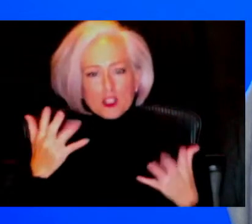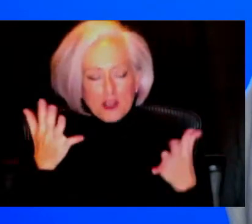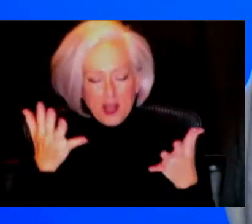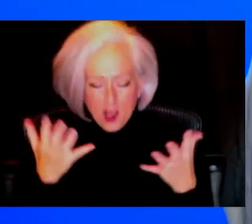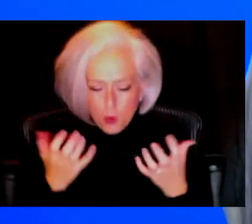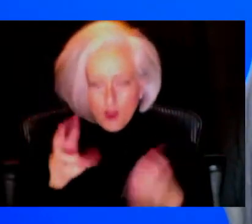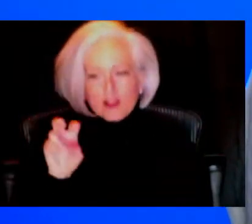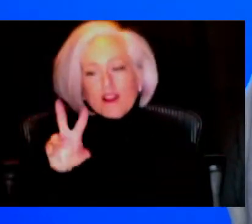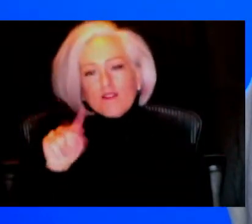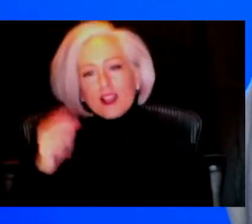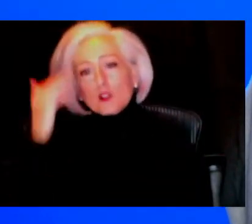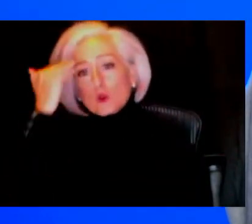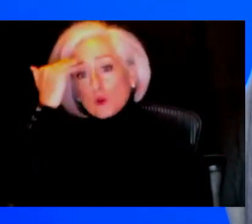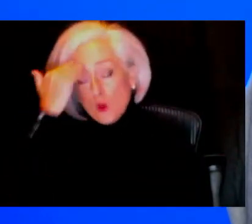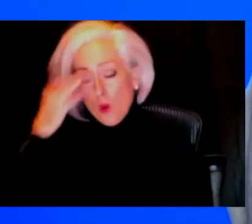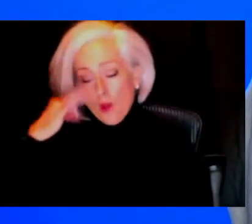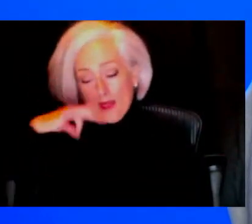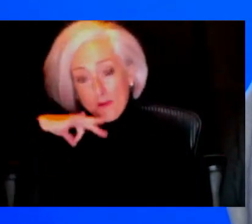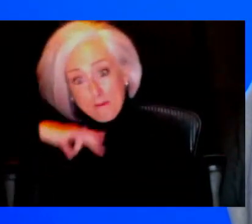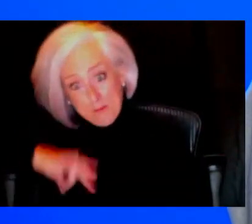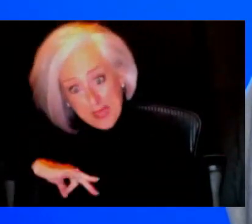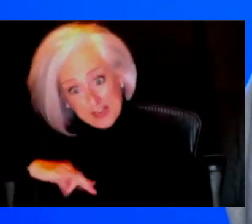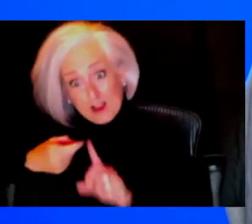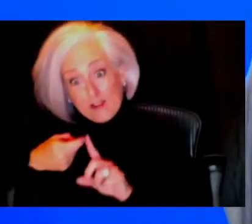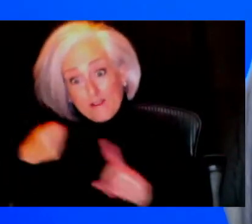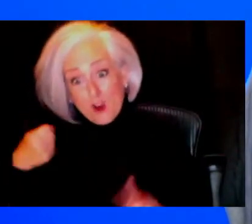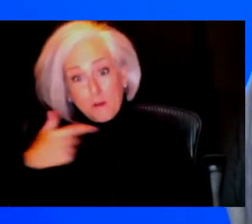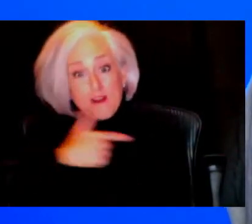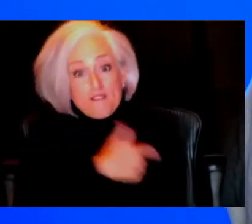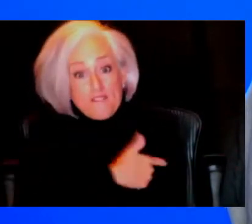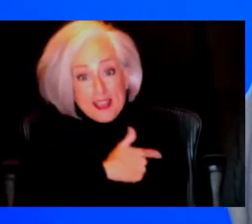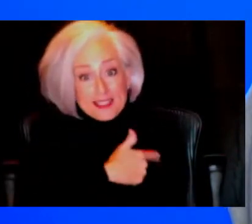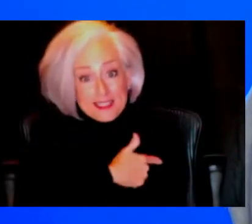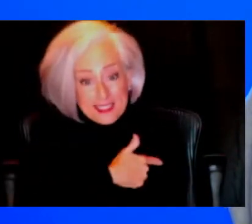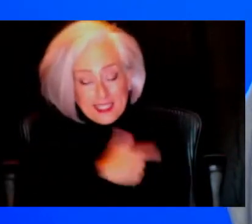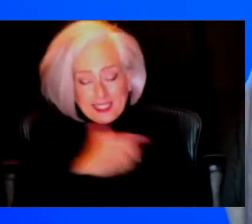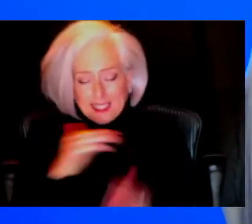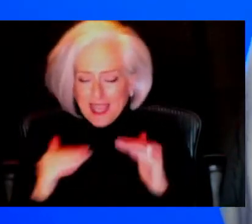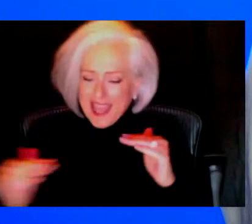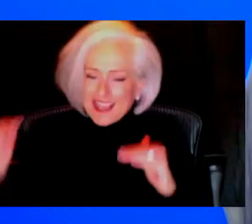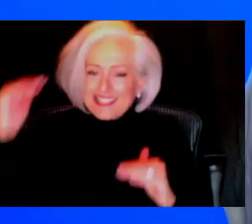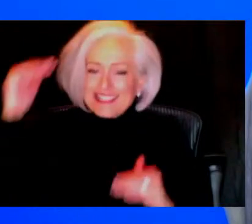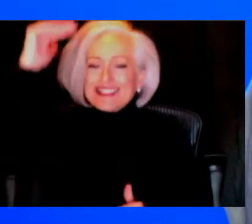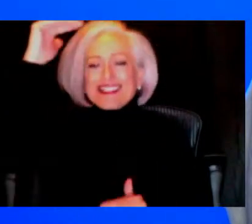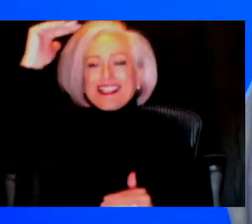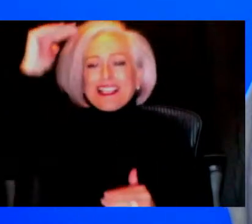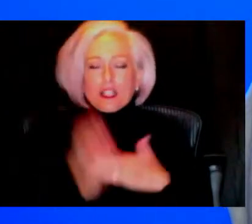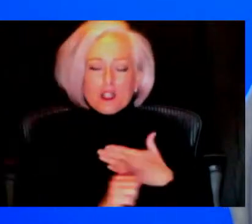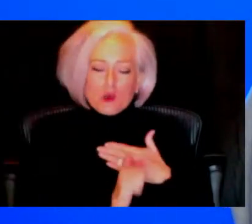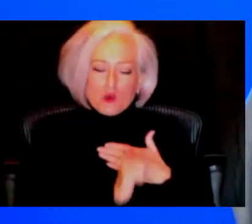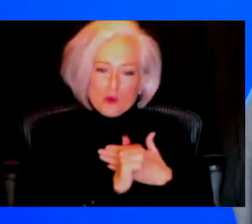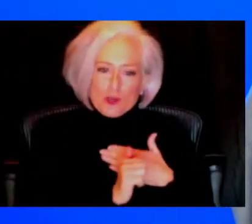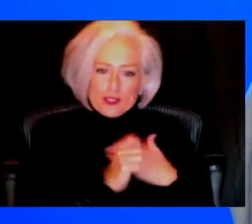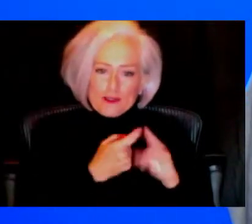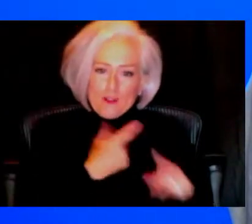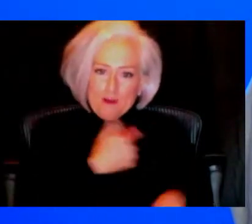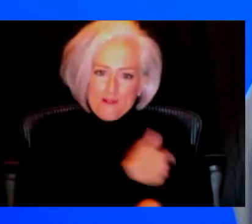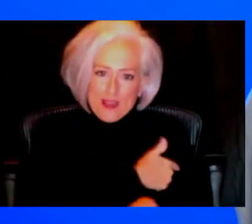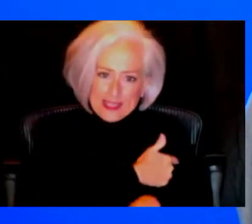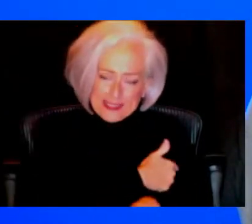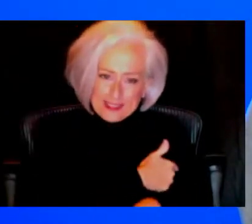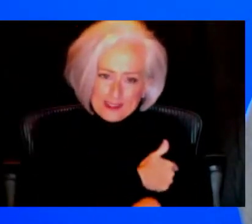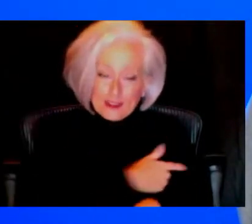know that the benefits of getting vaccinated far outweigh the risks from the vaccine itself. And if you